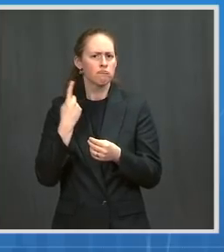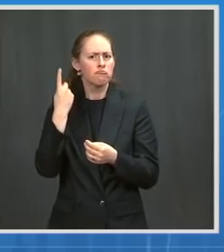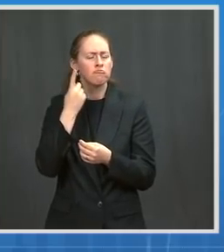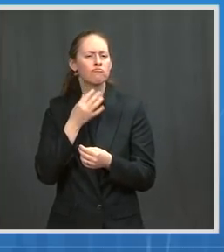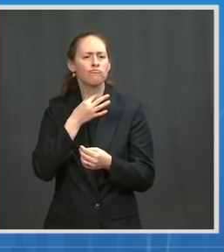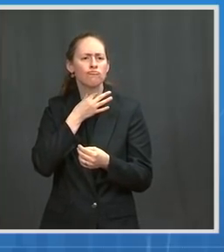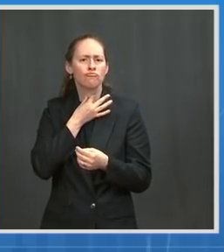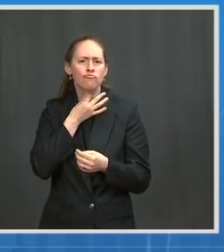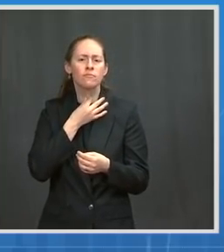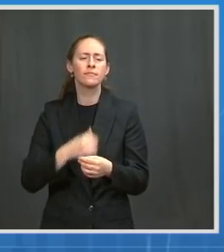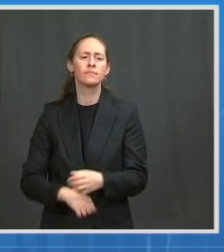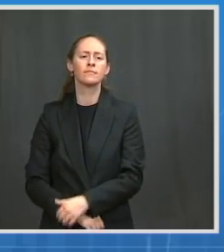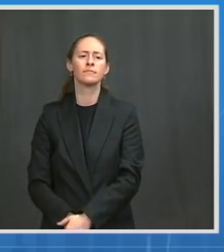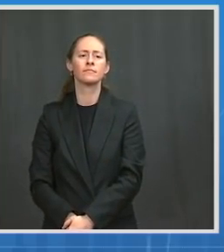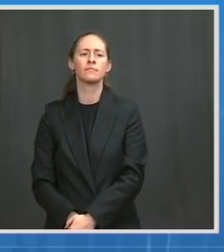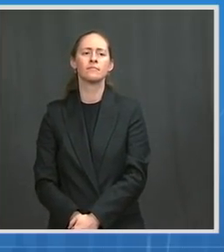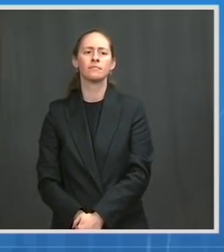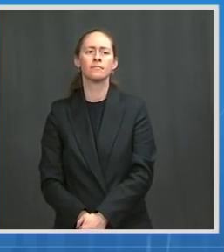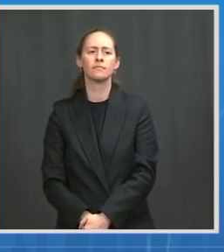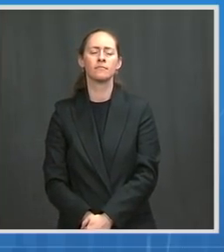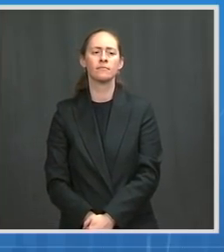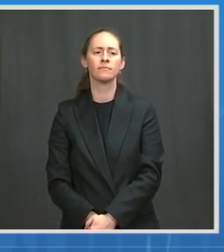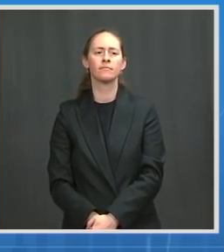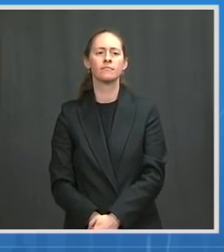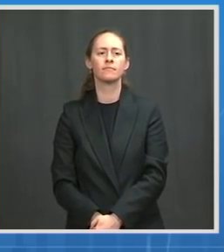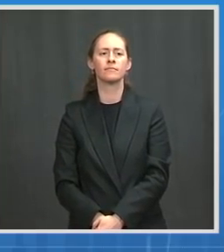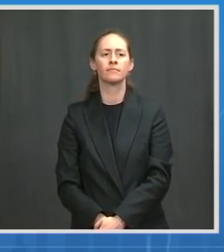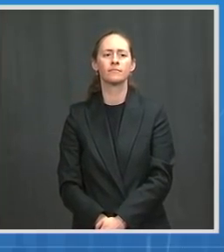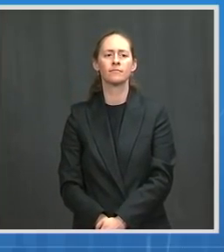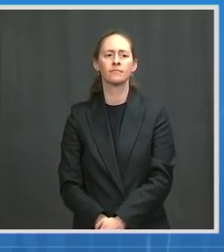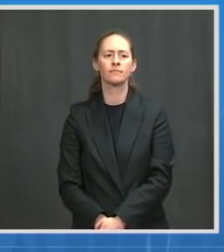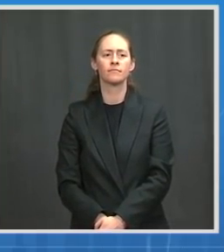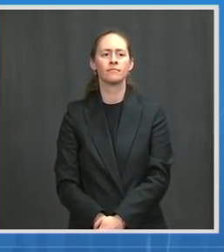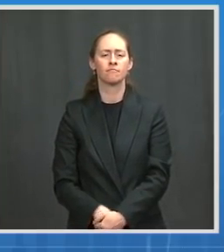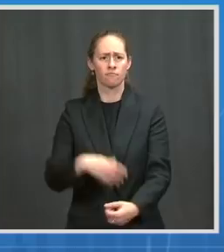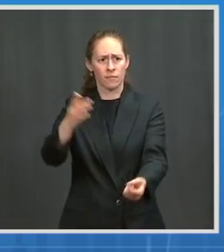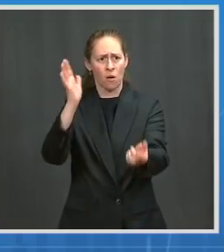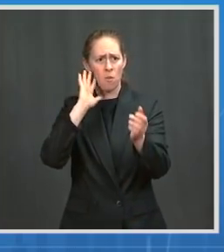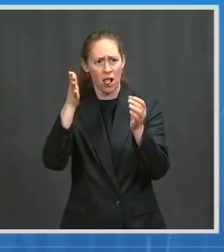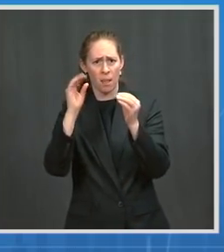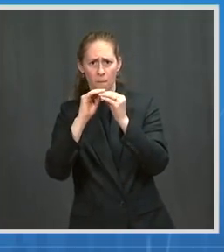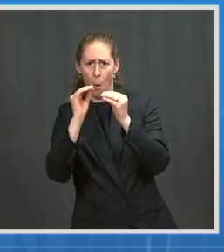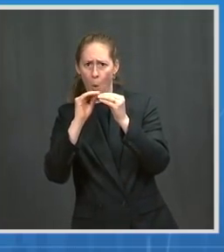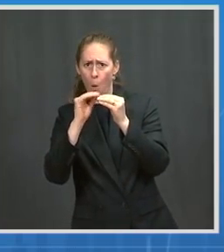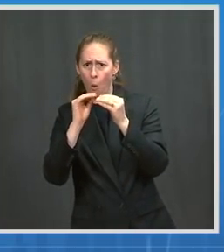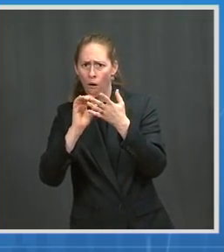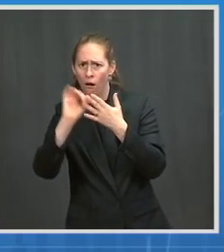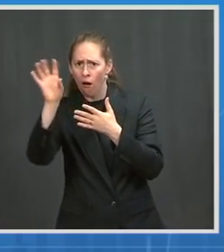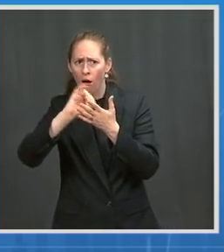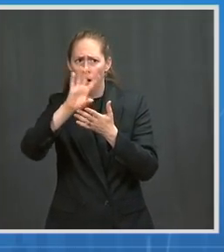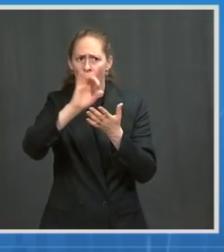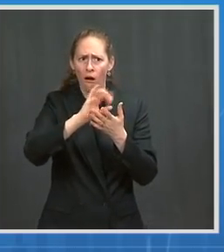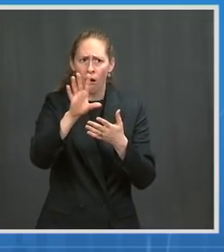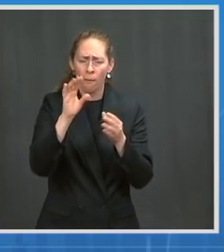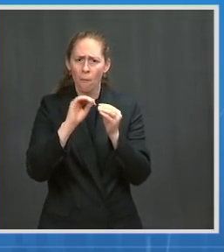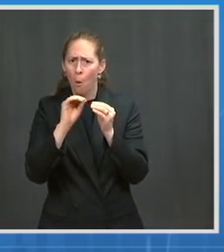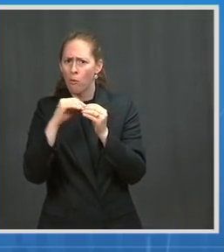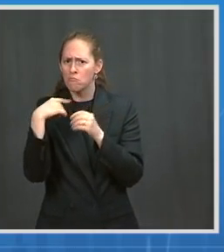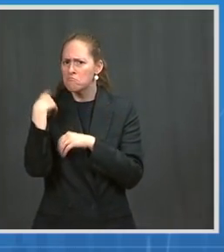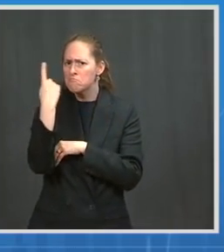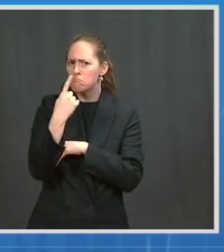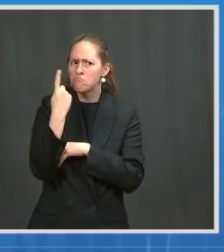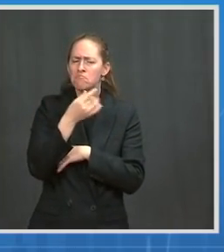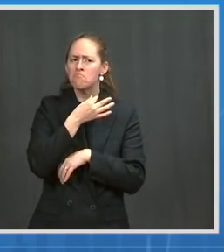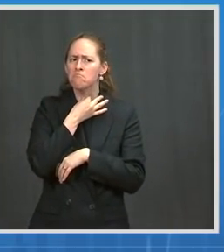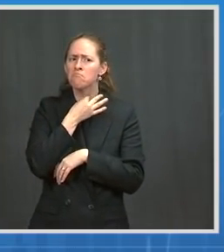to be announced and sent by the end of the month. Two questions. Will the administration be able to achieve this goal?